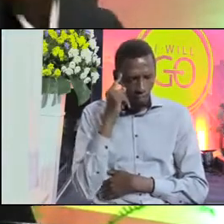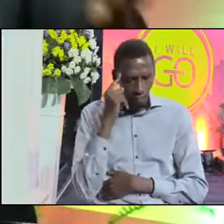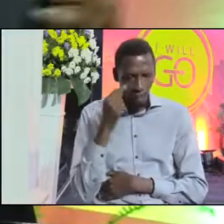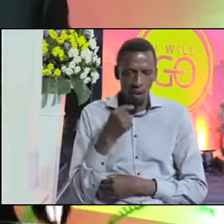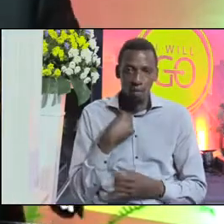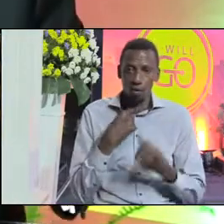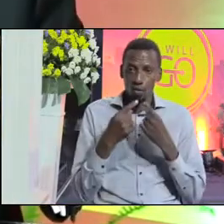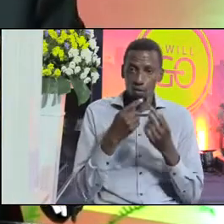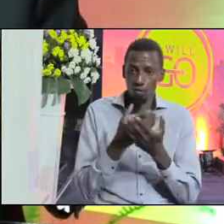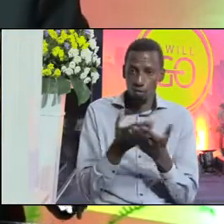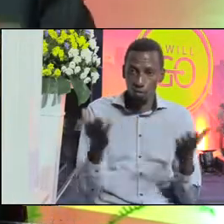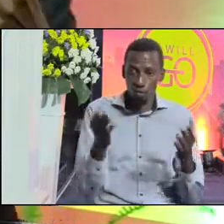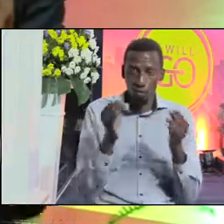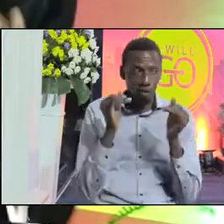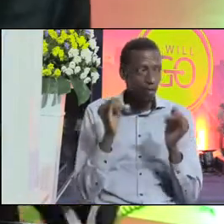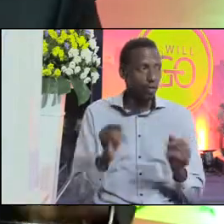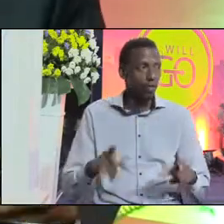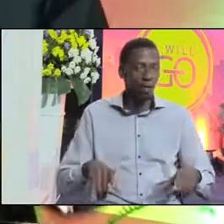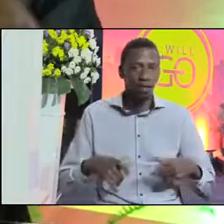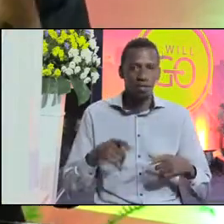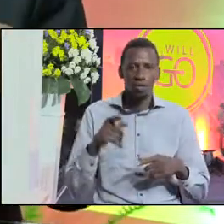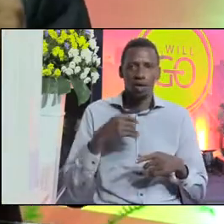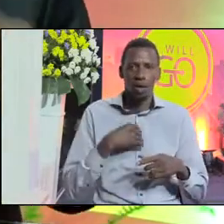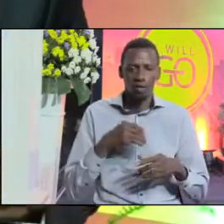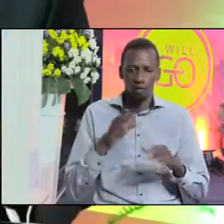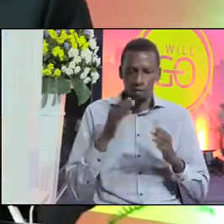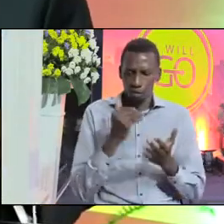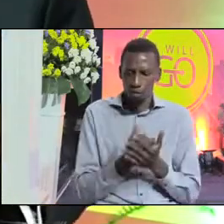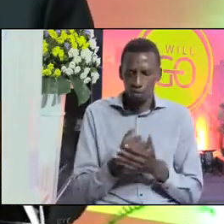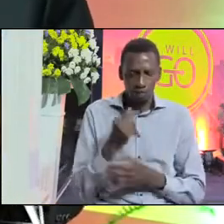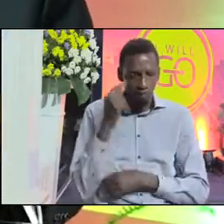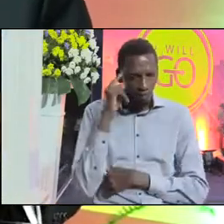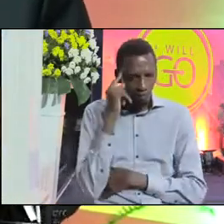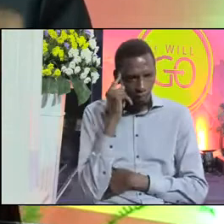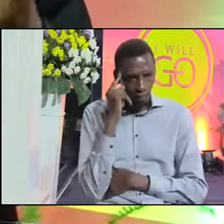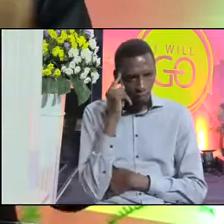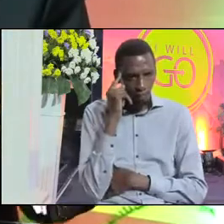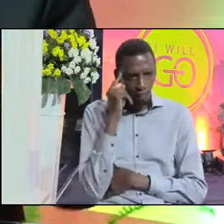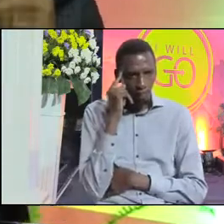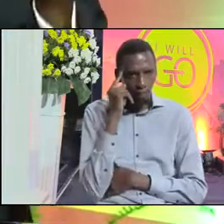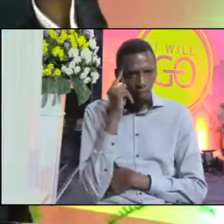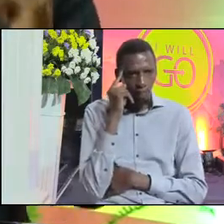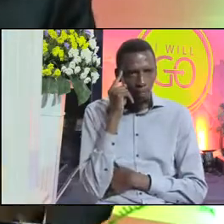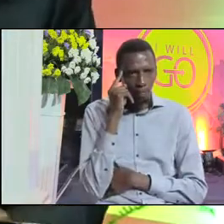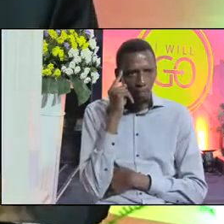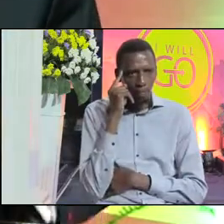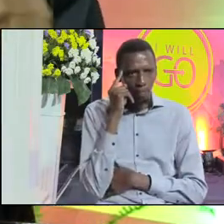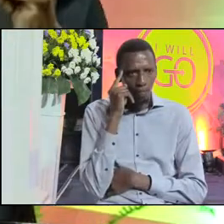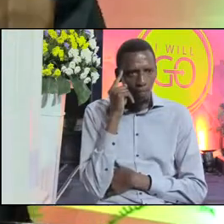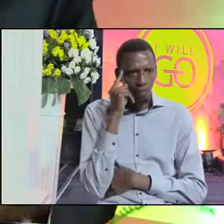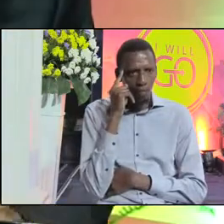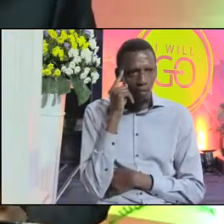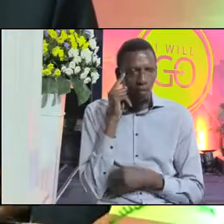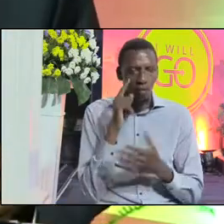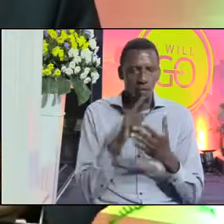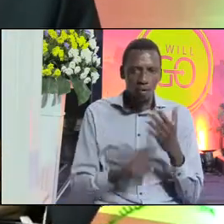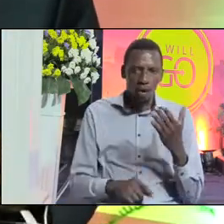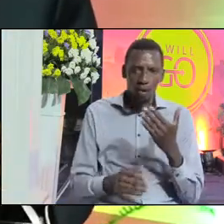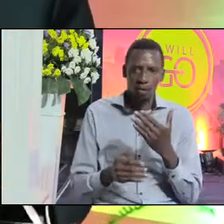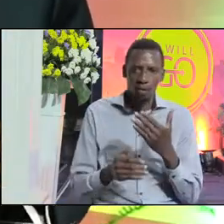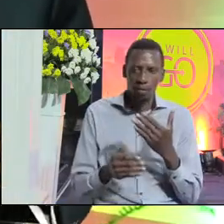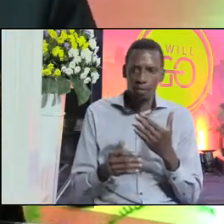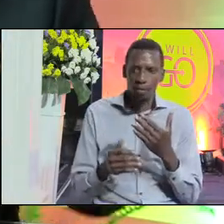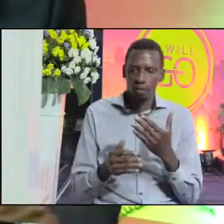to you now, New Life. Have you ever pondered? Have you ever stopped to think what it was that sustained those